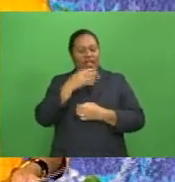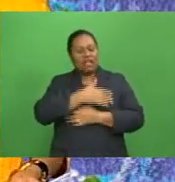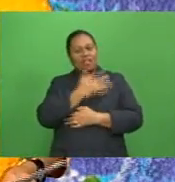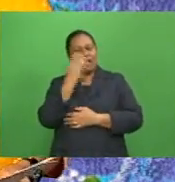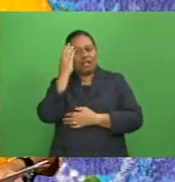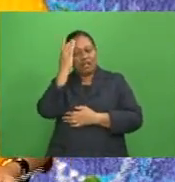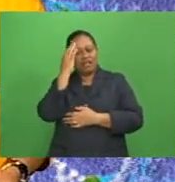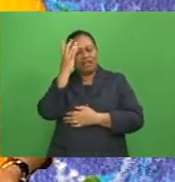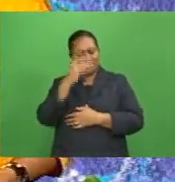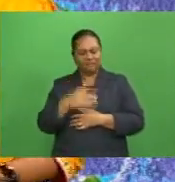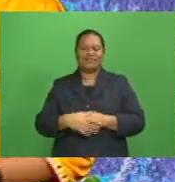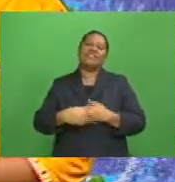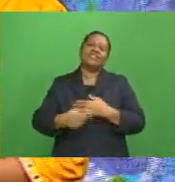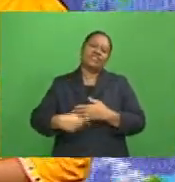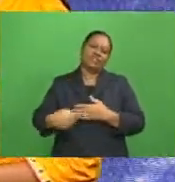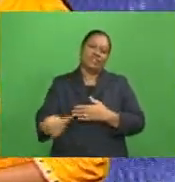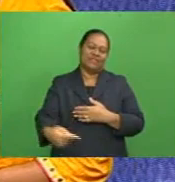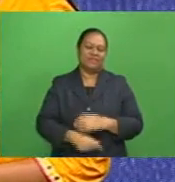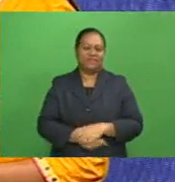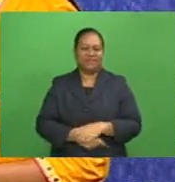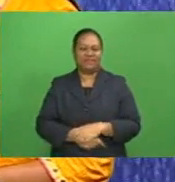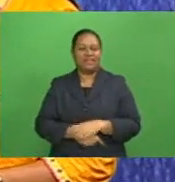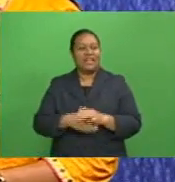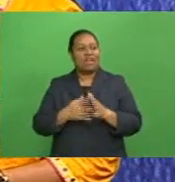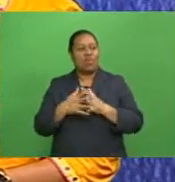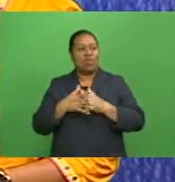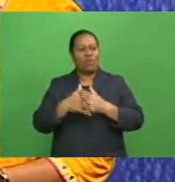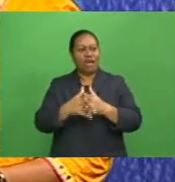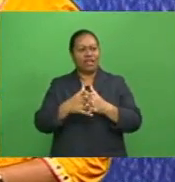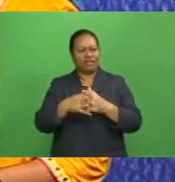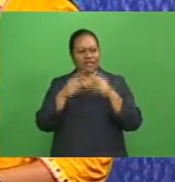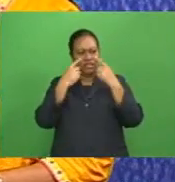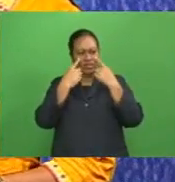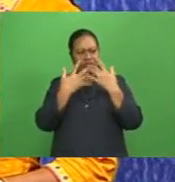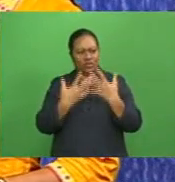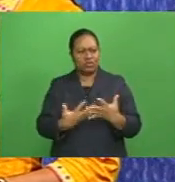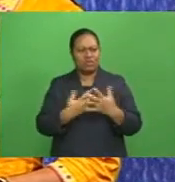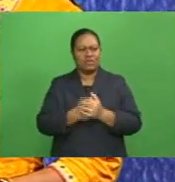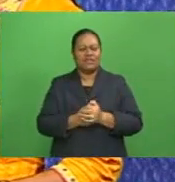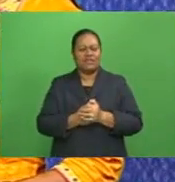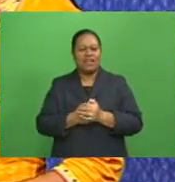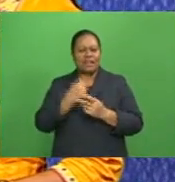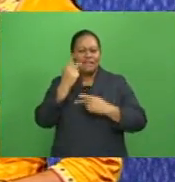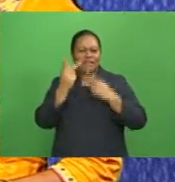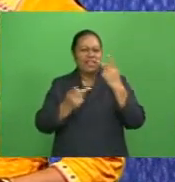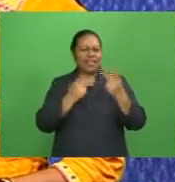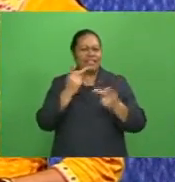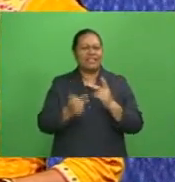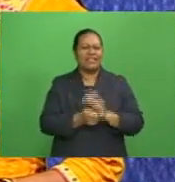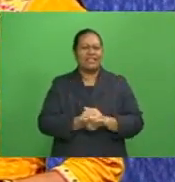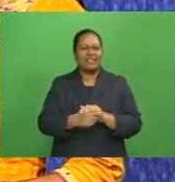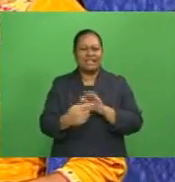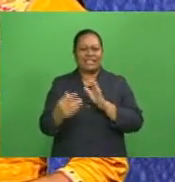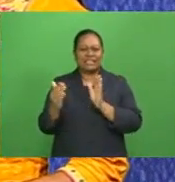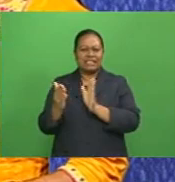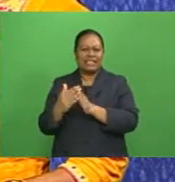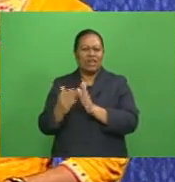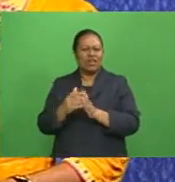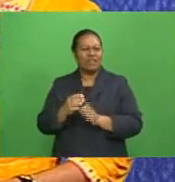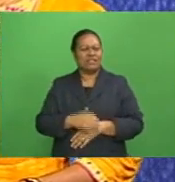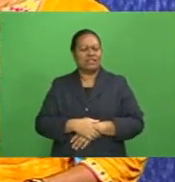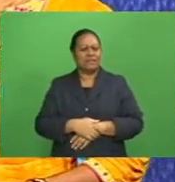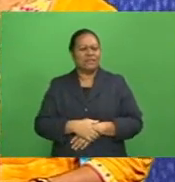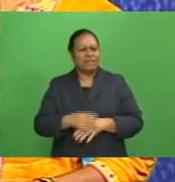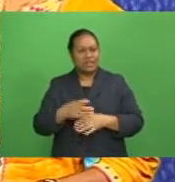let's move on. In the west, nice day for an outing or just visiting the town or city. It wasn't too muggy.